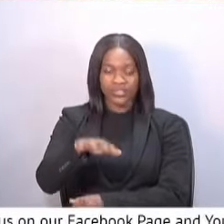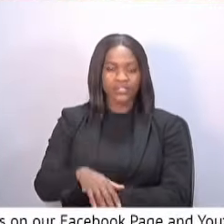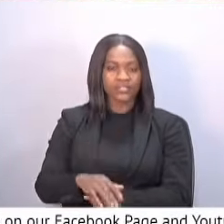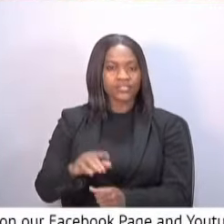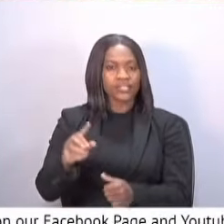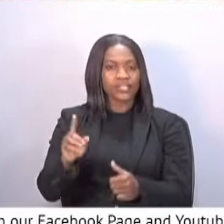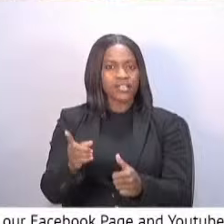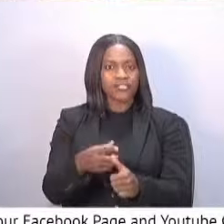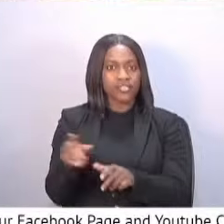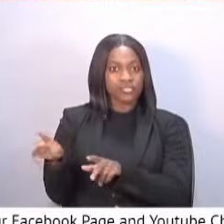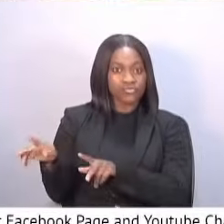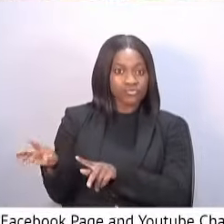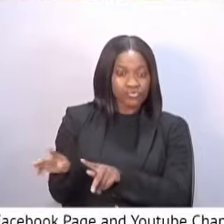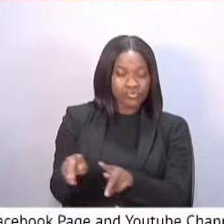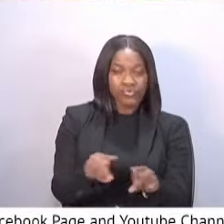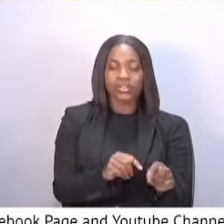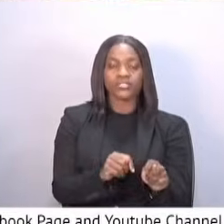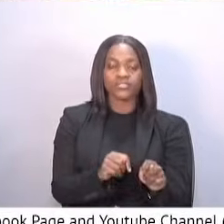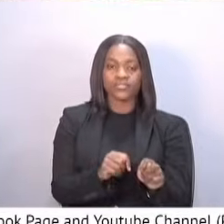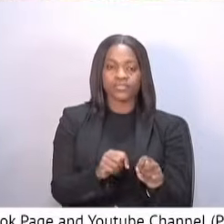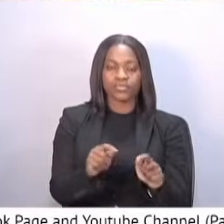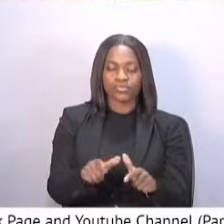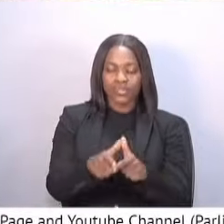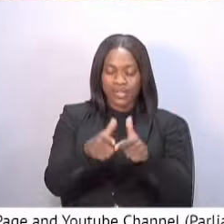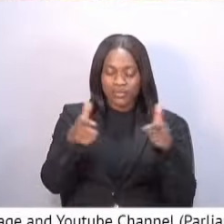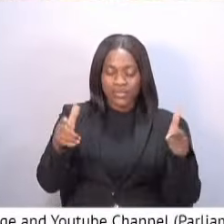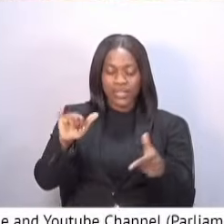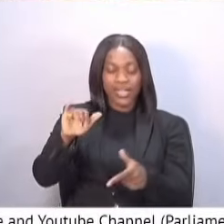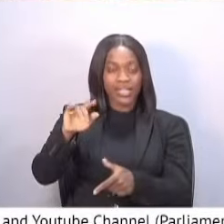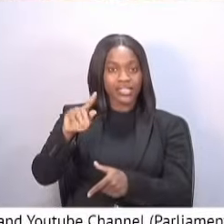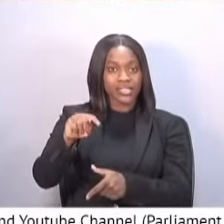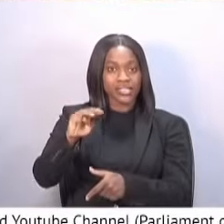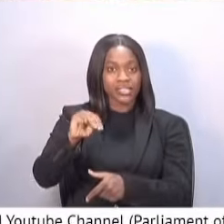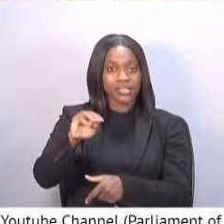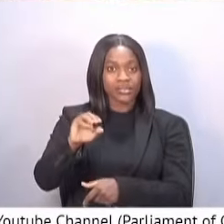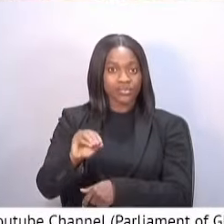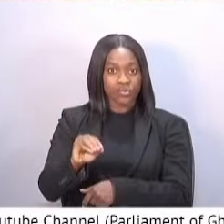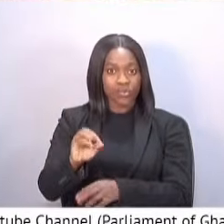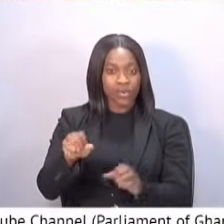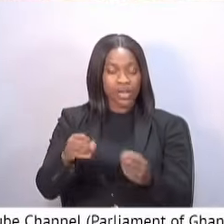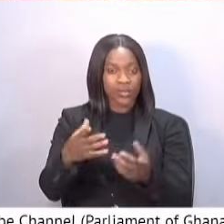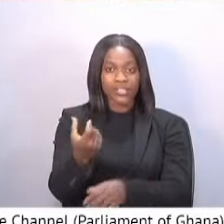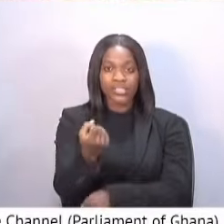first ever transfer of the largest ITMO,